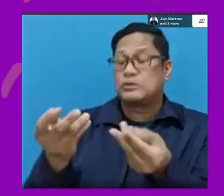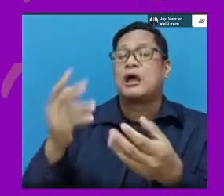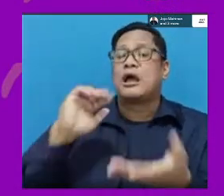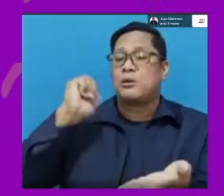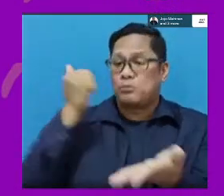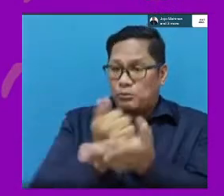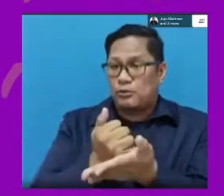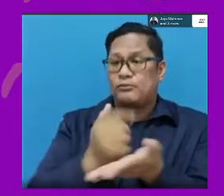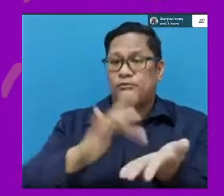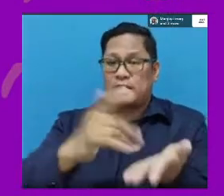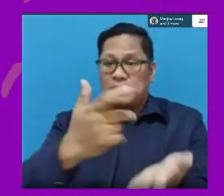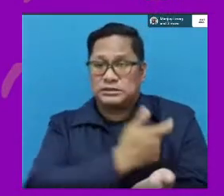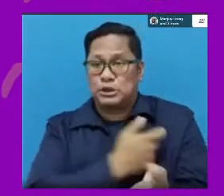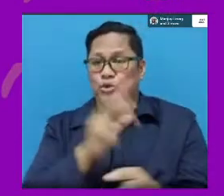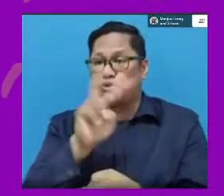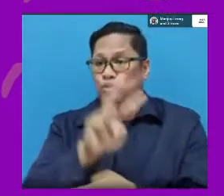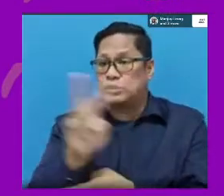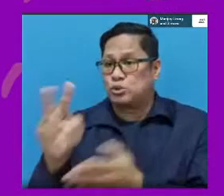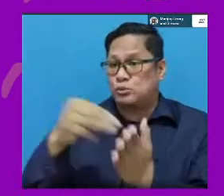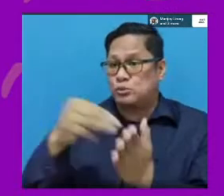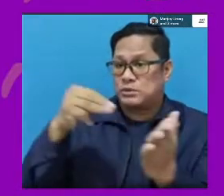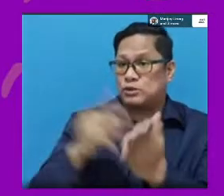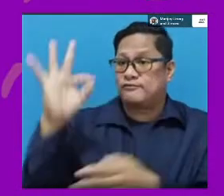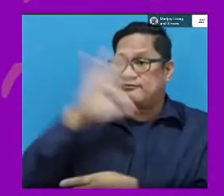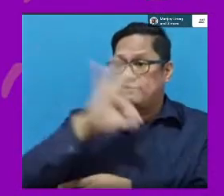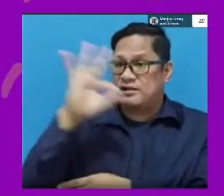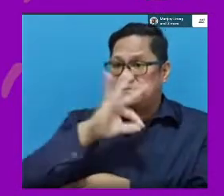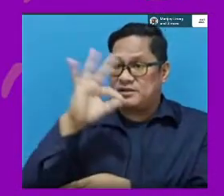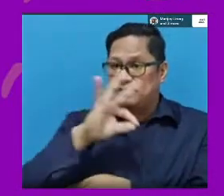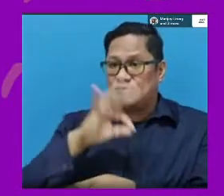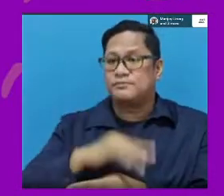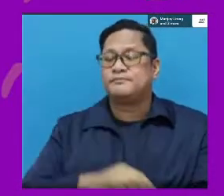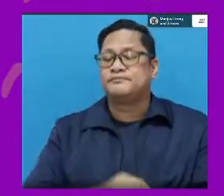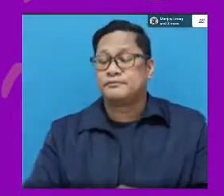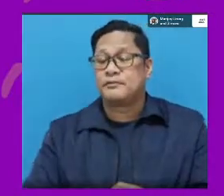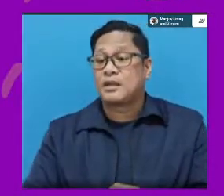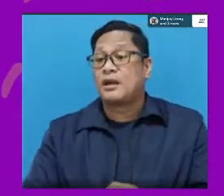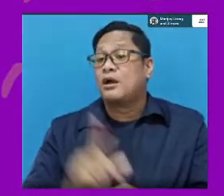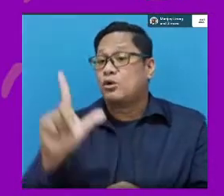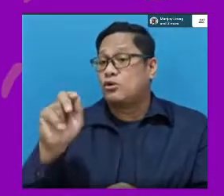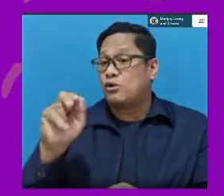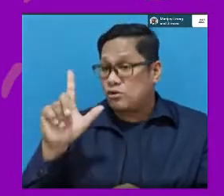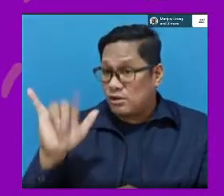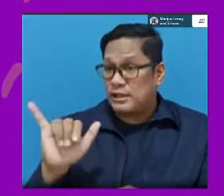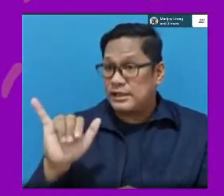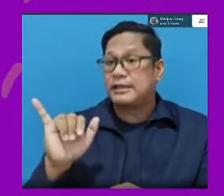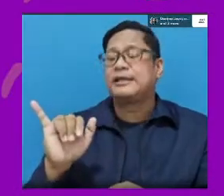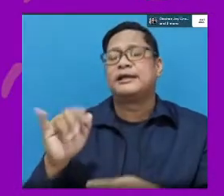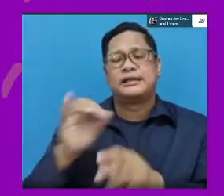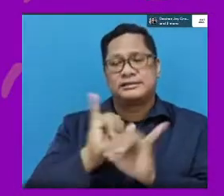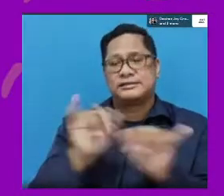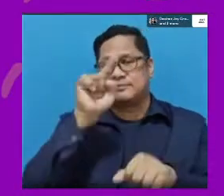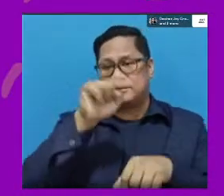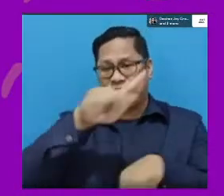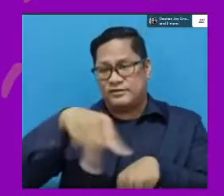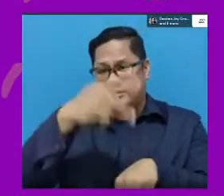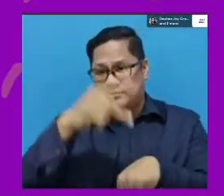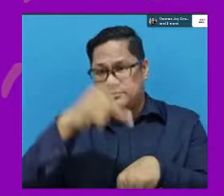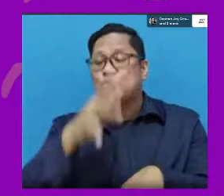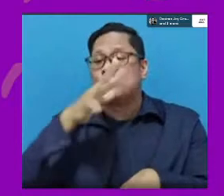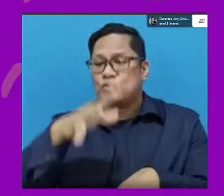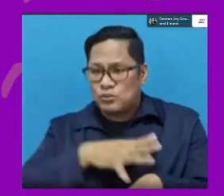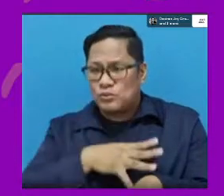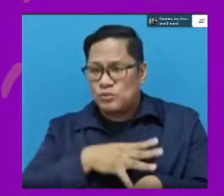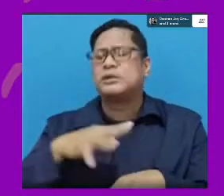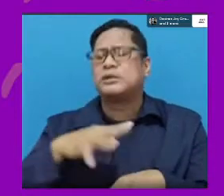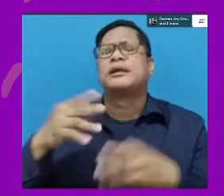vaccines to 22 million Filipinos. Globally, and even here in the Philippines, women comprise the